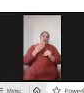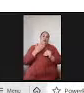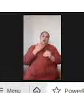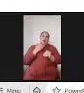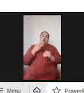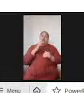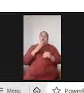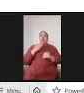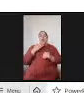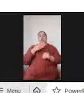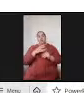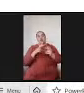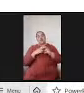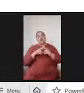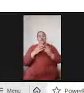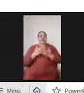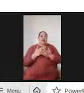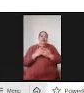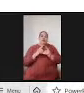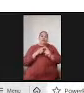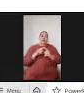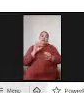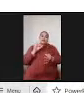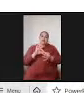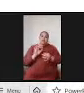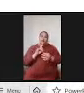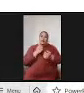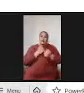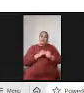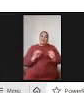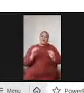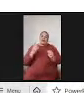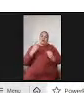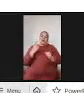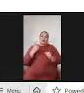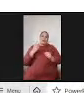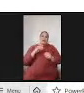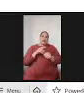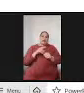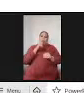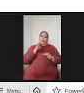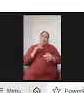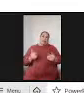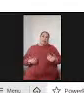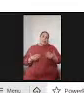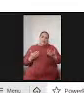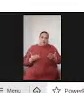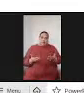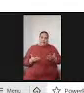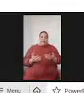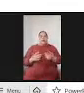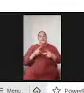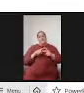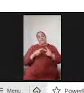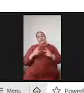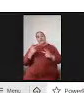existing tools that are available, specifically the free ones in public service, and then